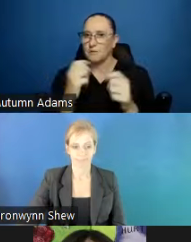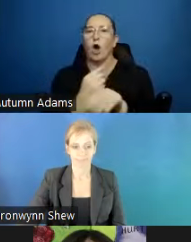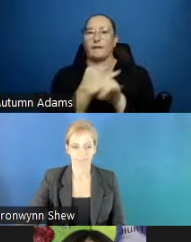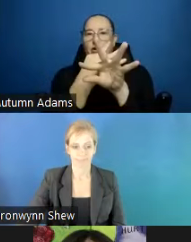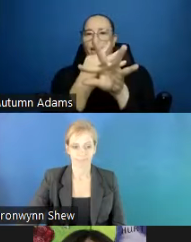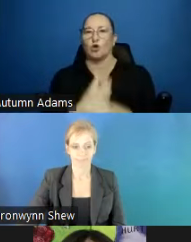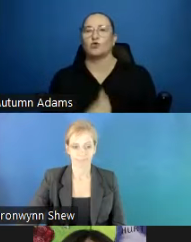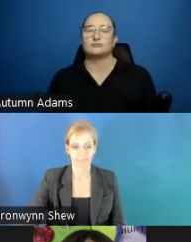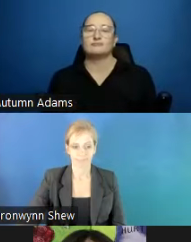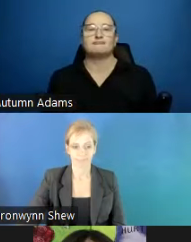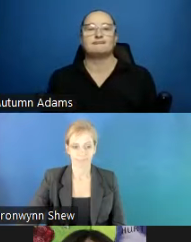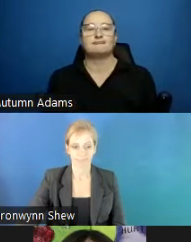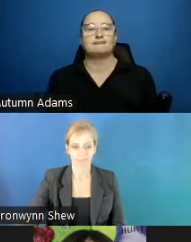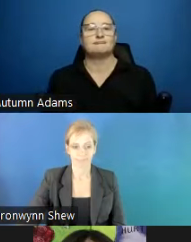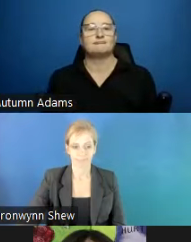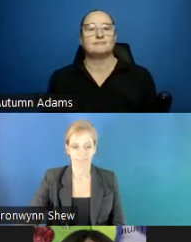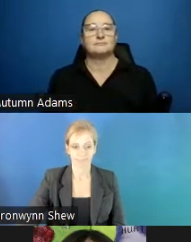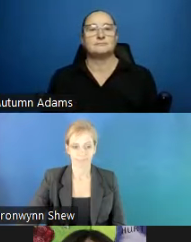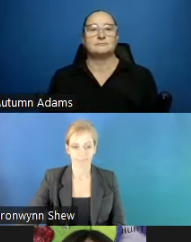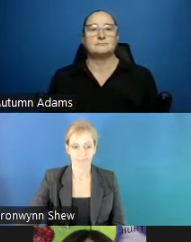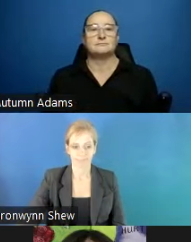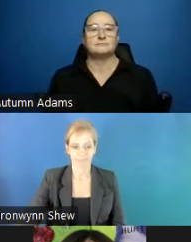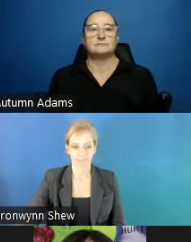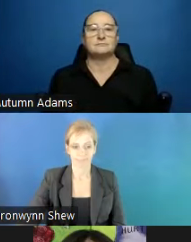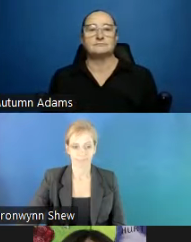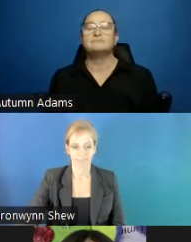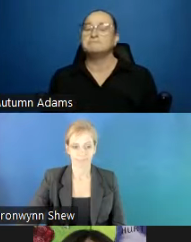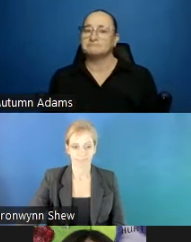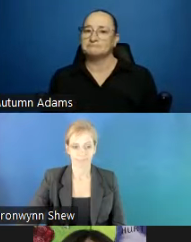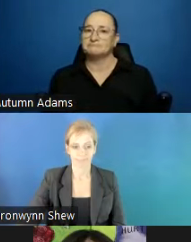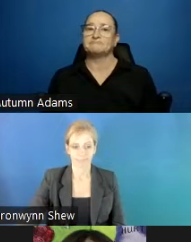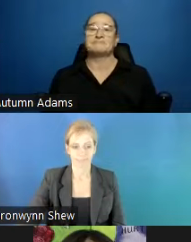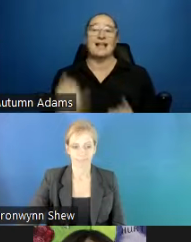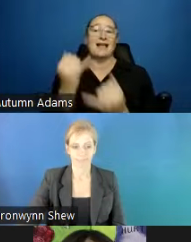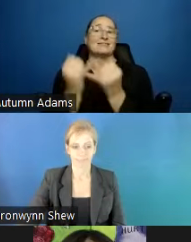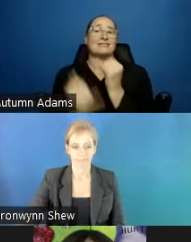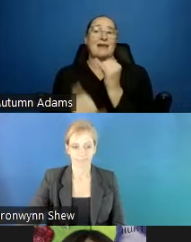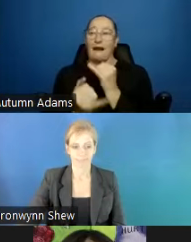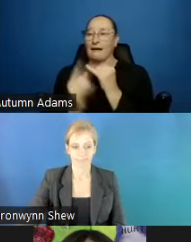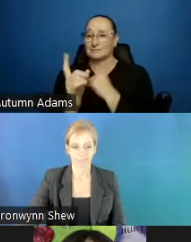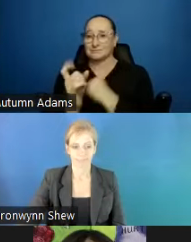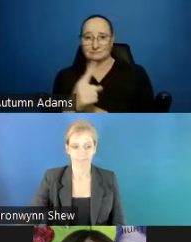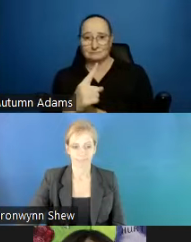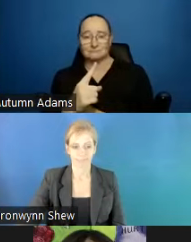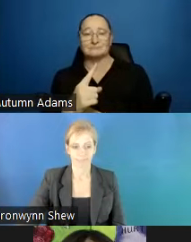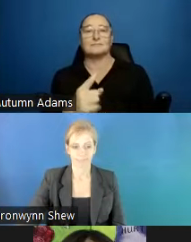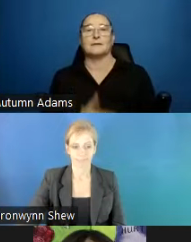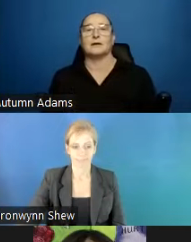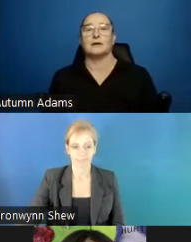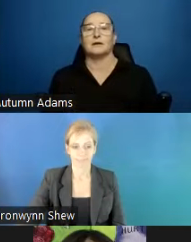Okay, one last request is if someone could, or if you could show them